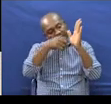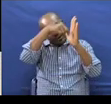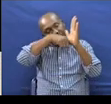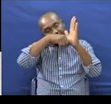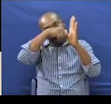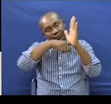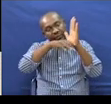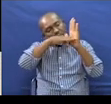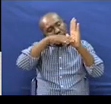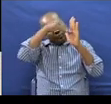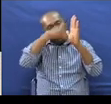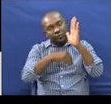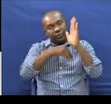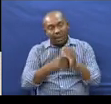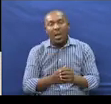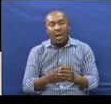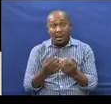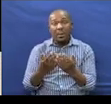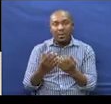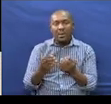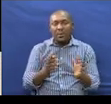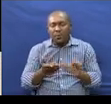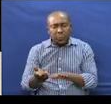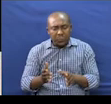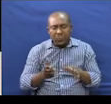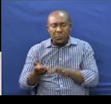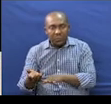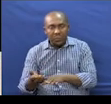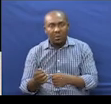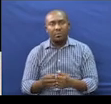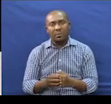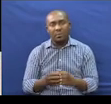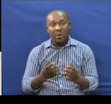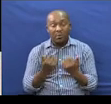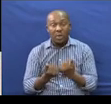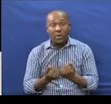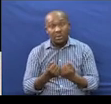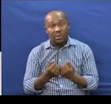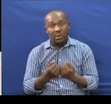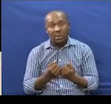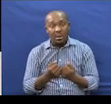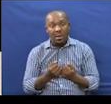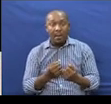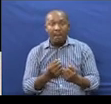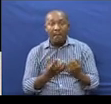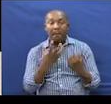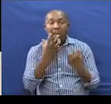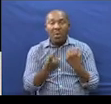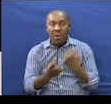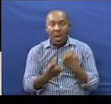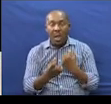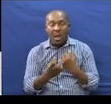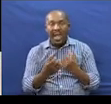it is caused by several factors. For example, poor health services. Poor health services. Most